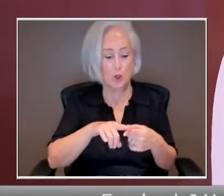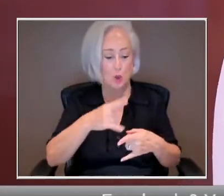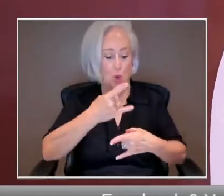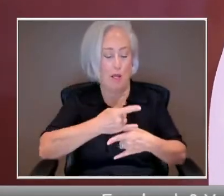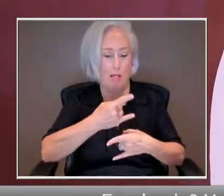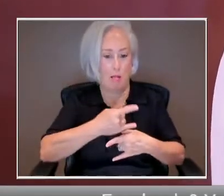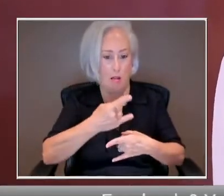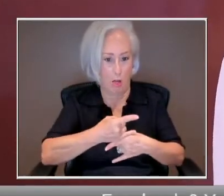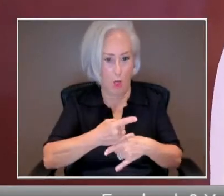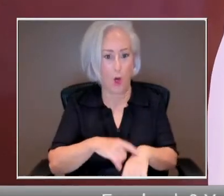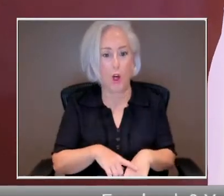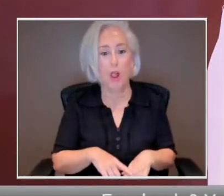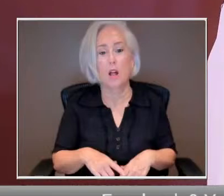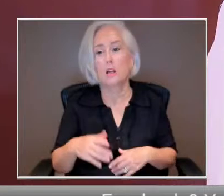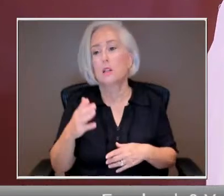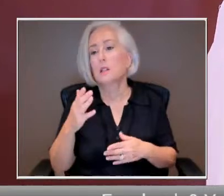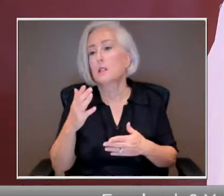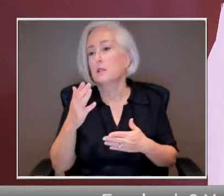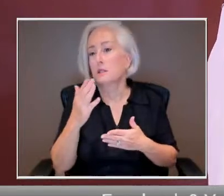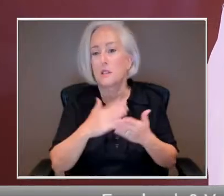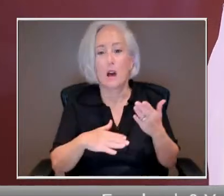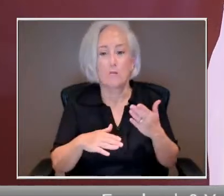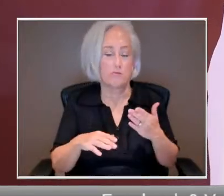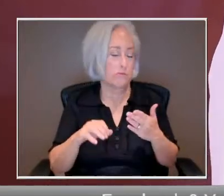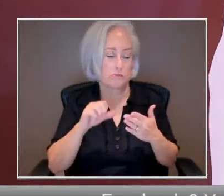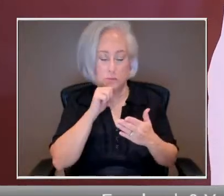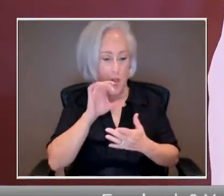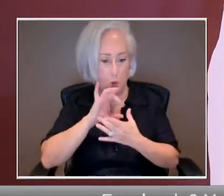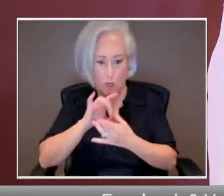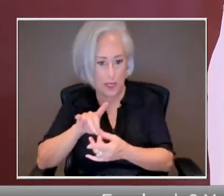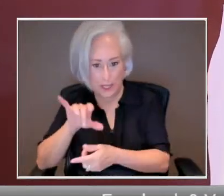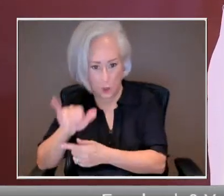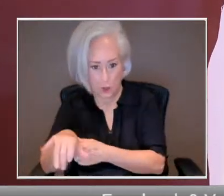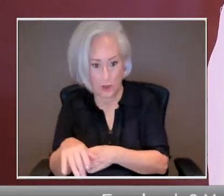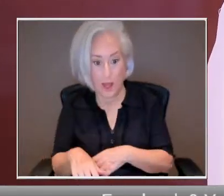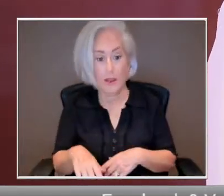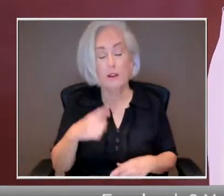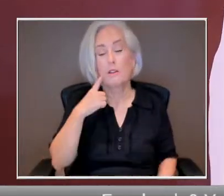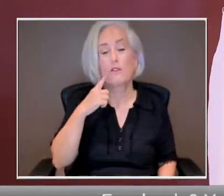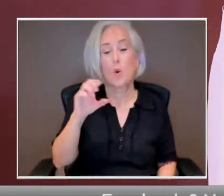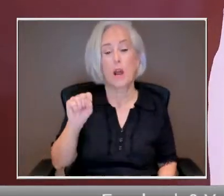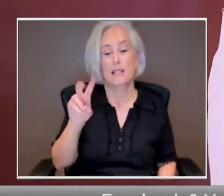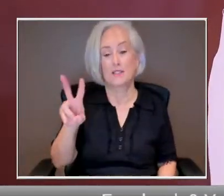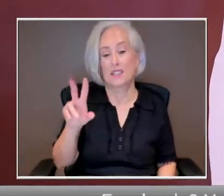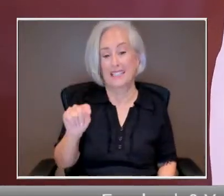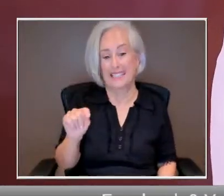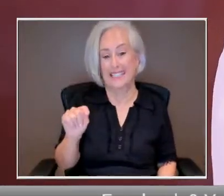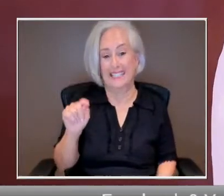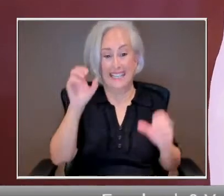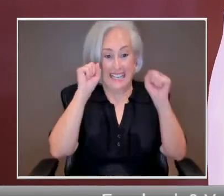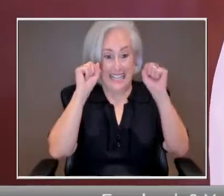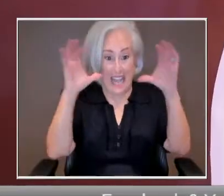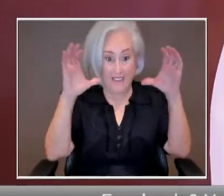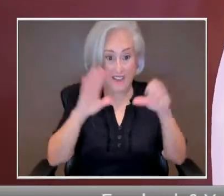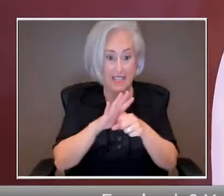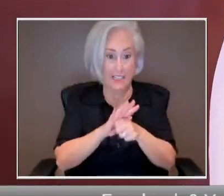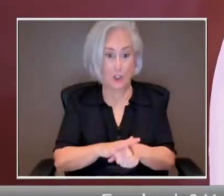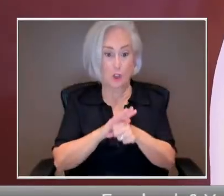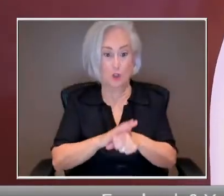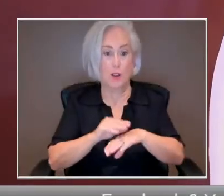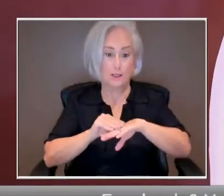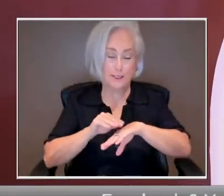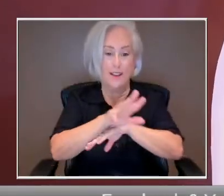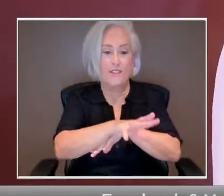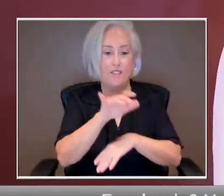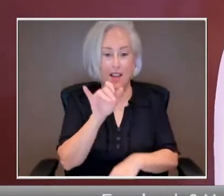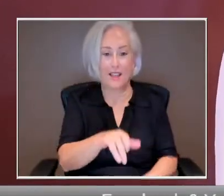less of a connection, obviously. So for SVT, I would say caffeine and stress are bigger triggers than alcohol. Okay. You